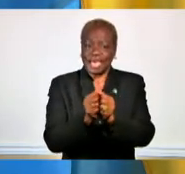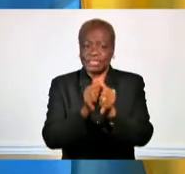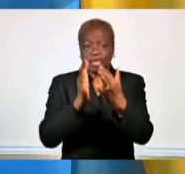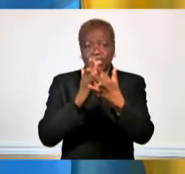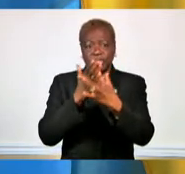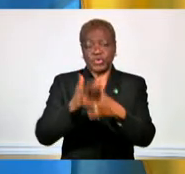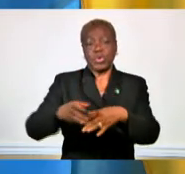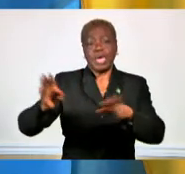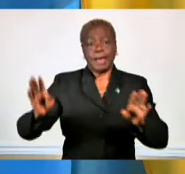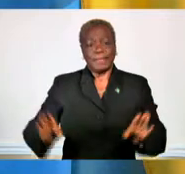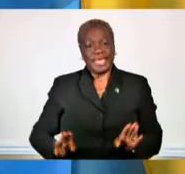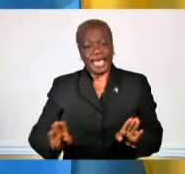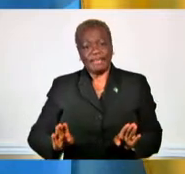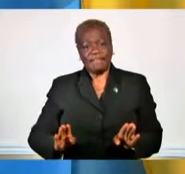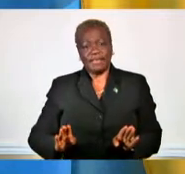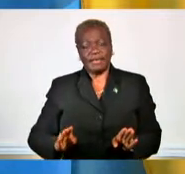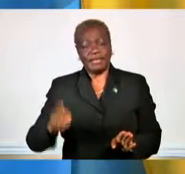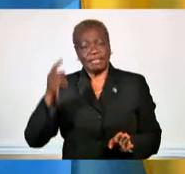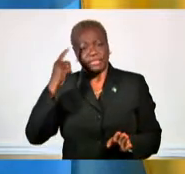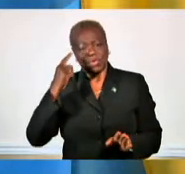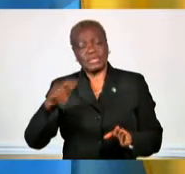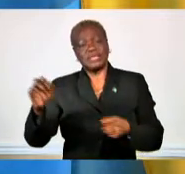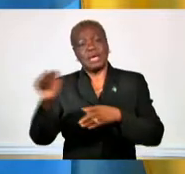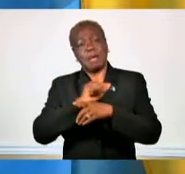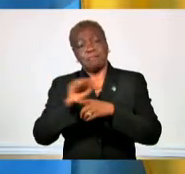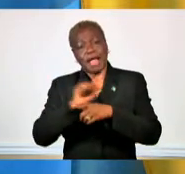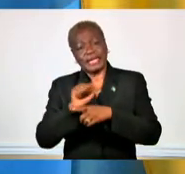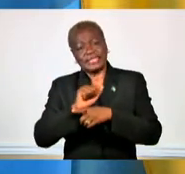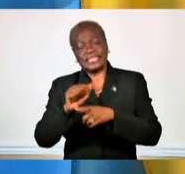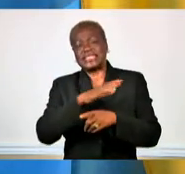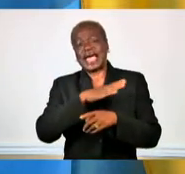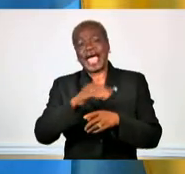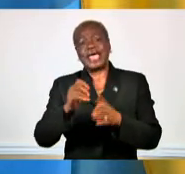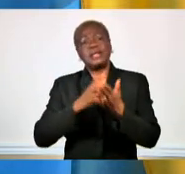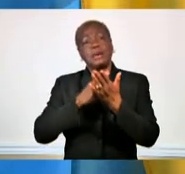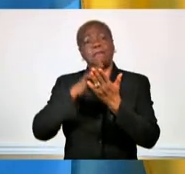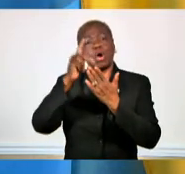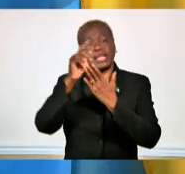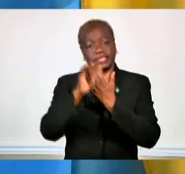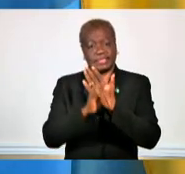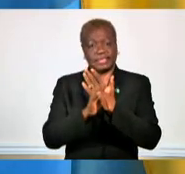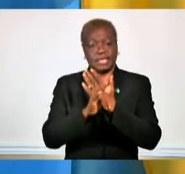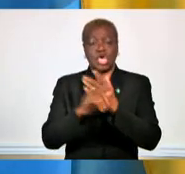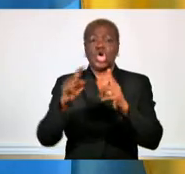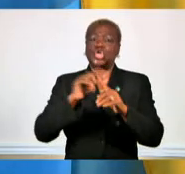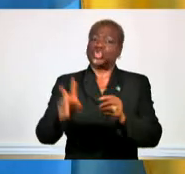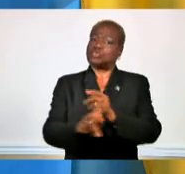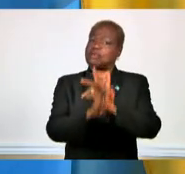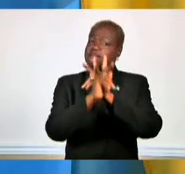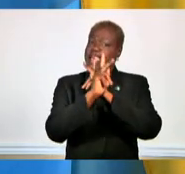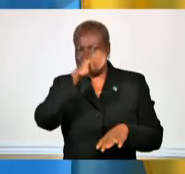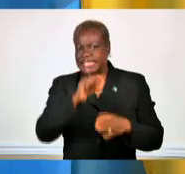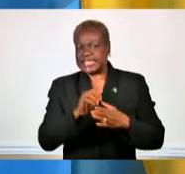behavior, thought, practice, and policy to prevent